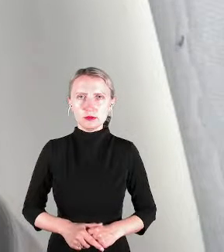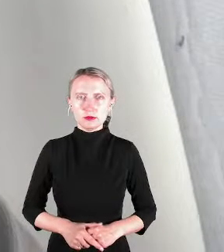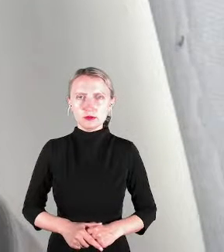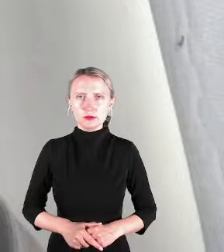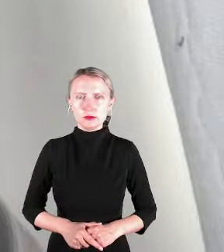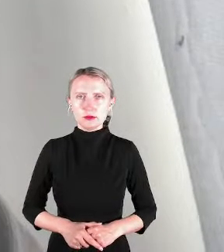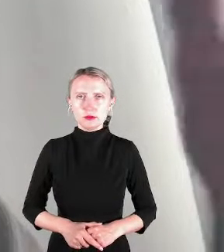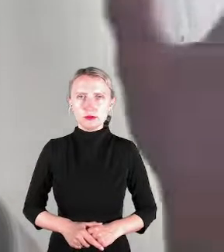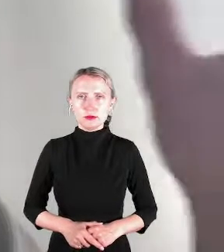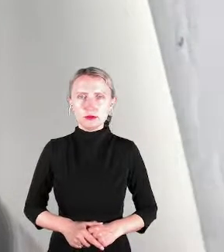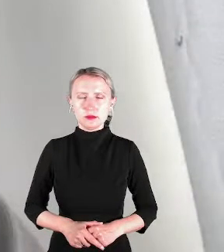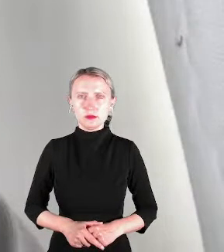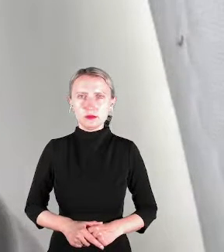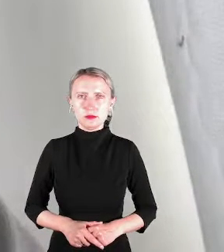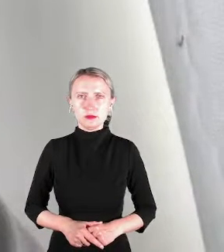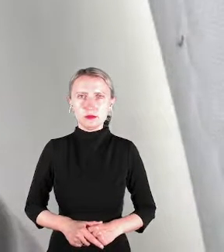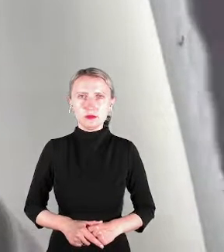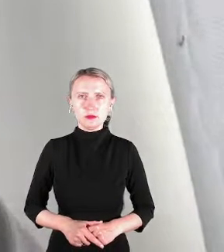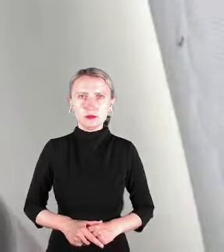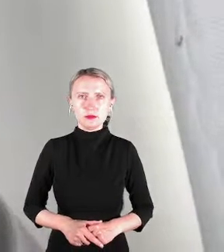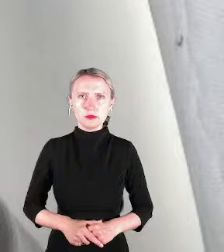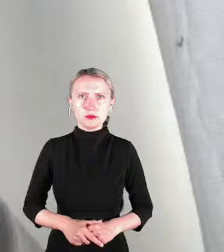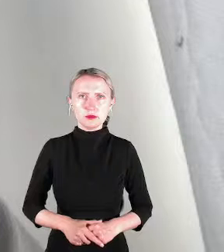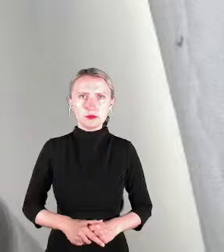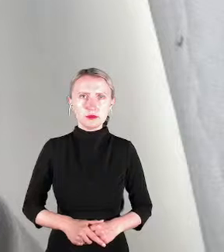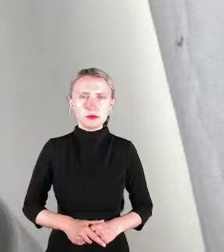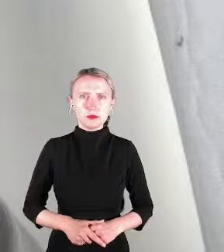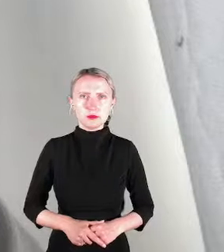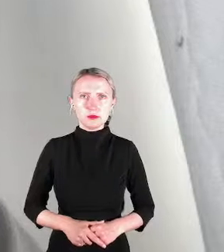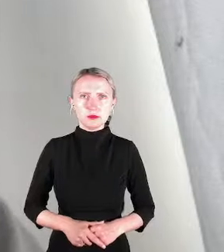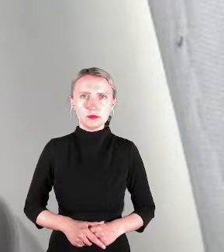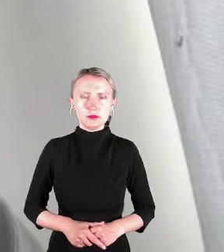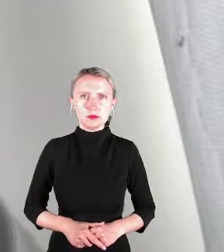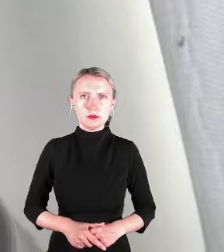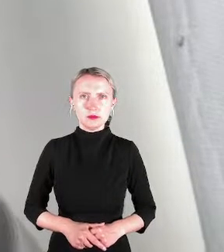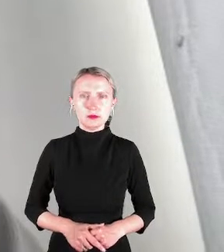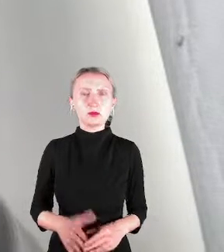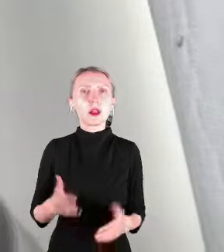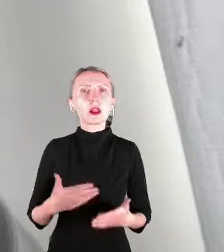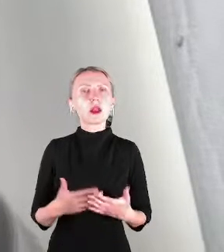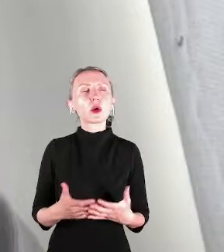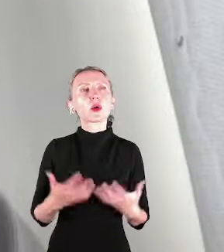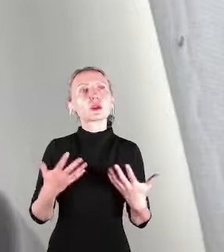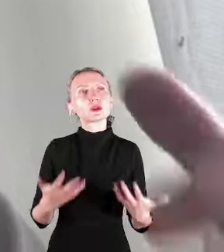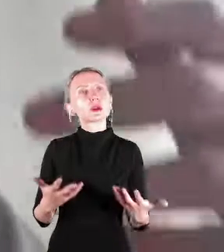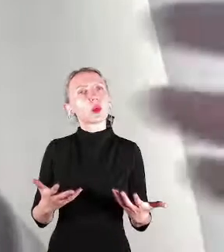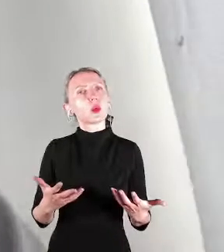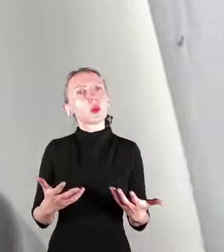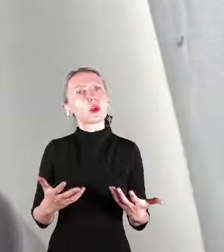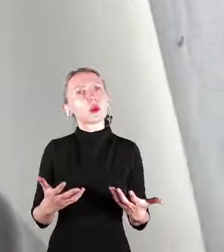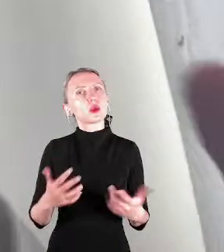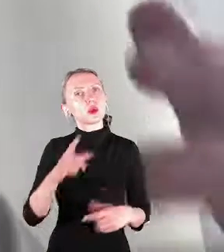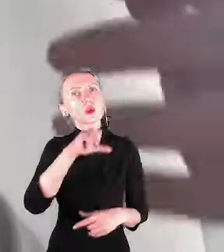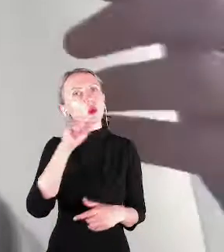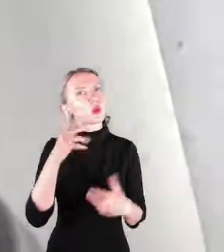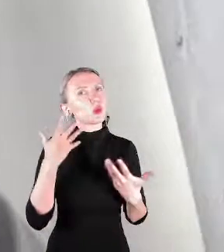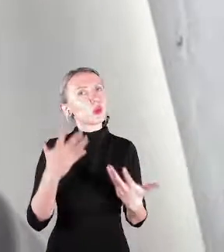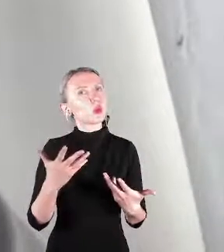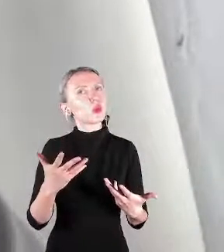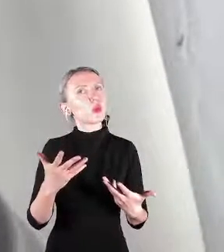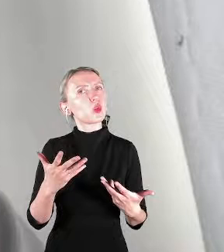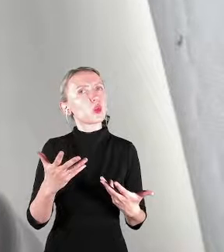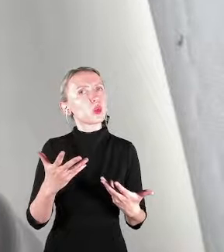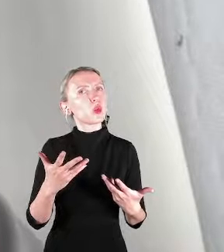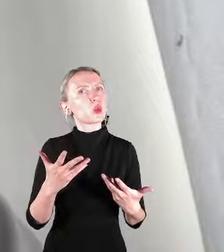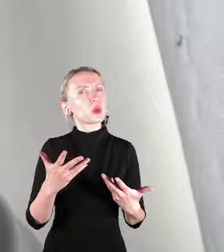party, so to say, they wanted to do away with all the old and the bad and the darkness and the dirt